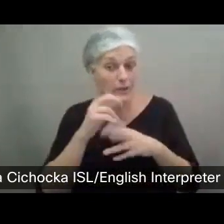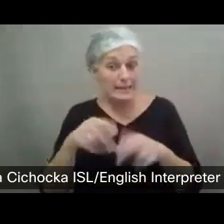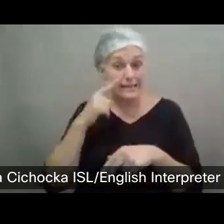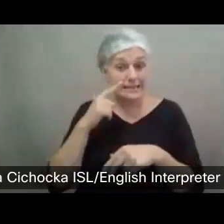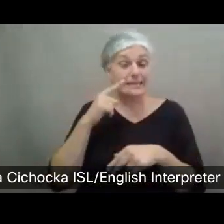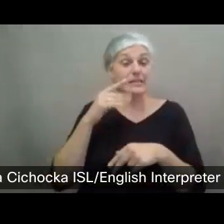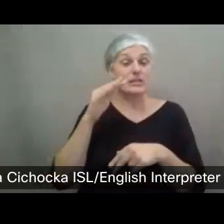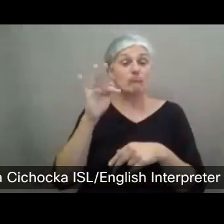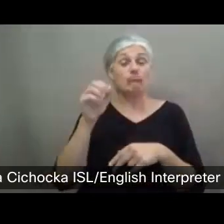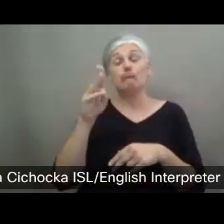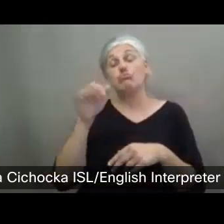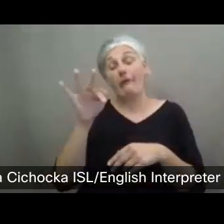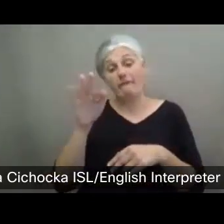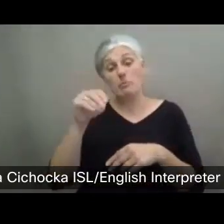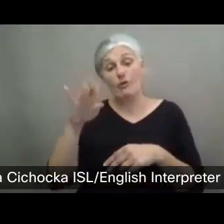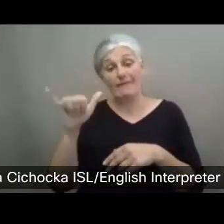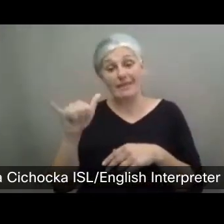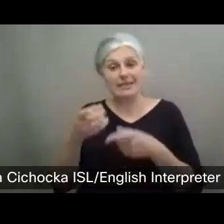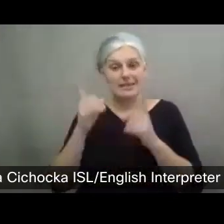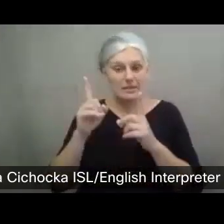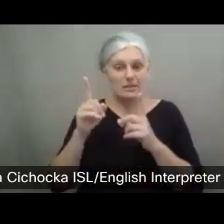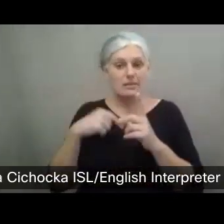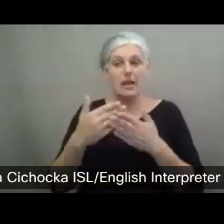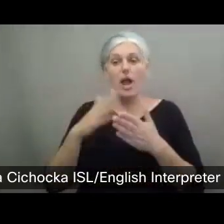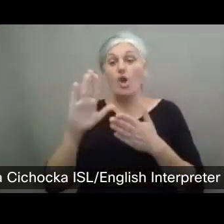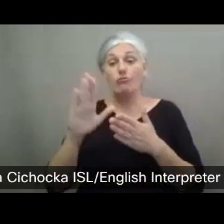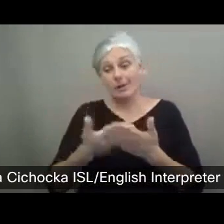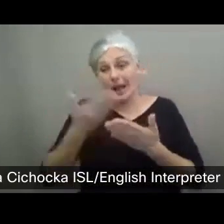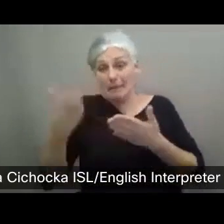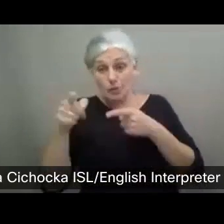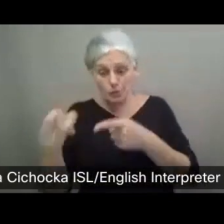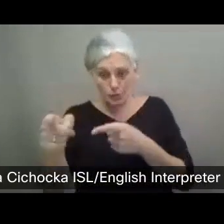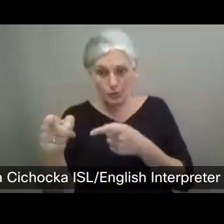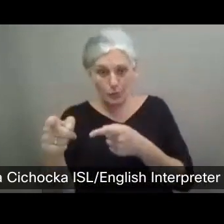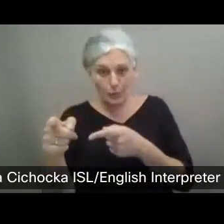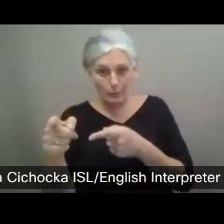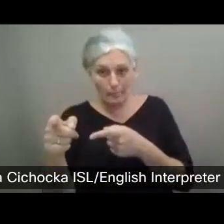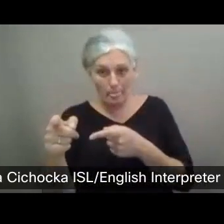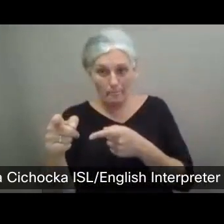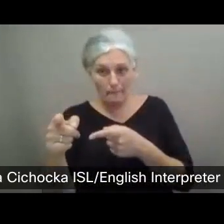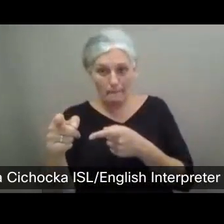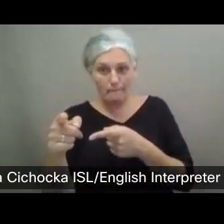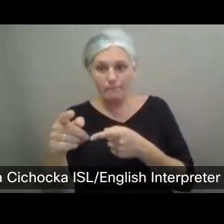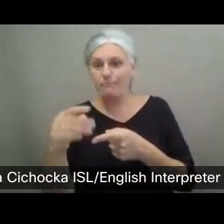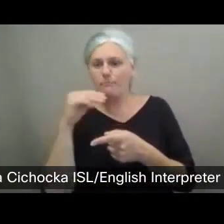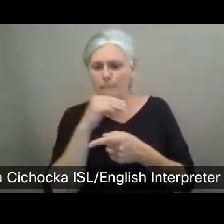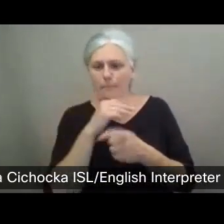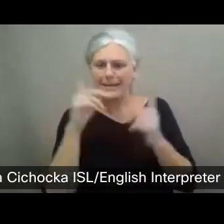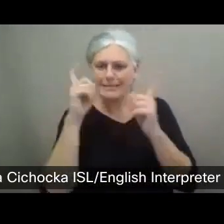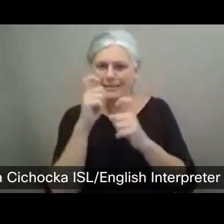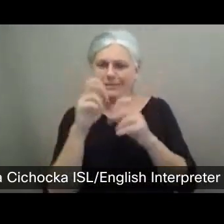Murphy has joined us. So Lorraine, I might hand back over to you, because that hugely complex area